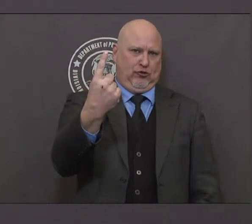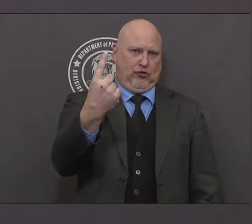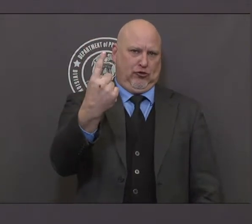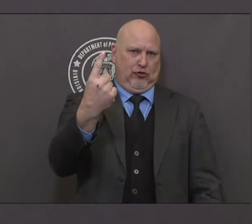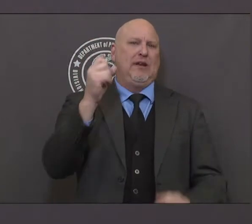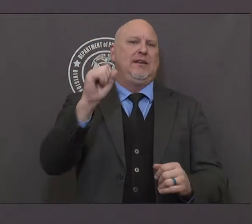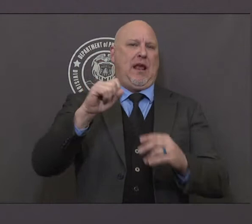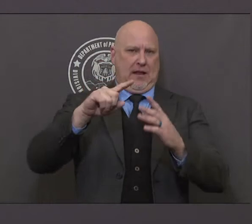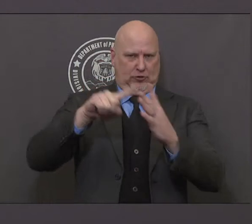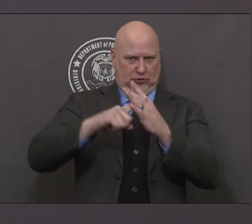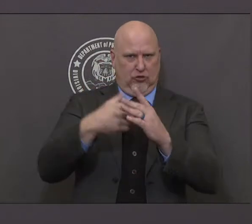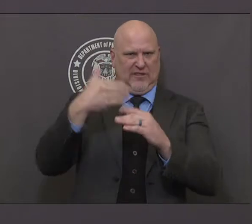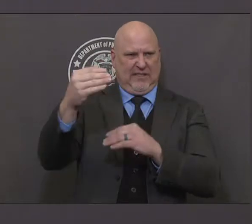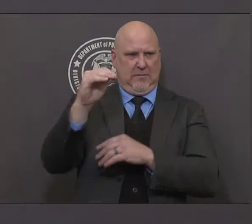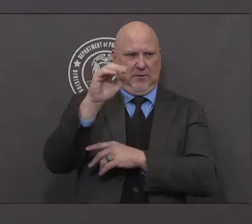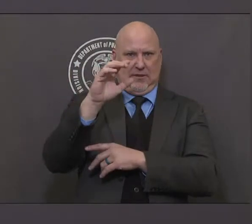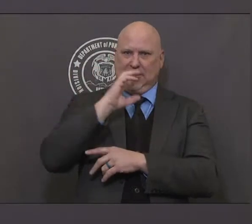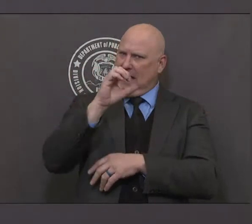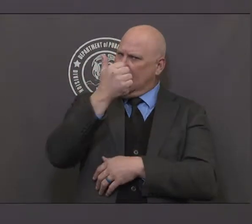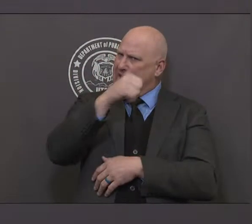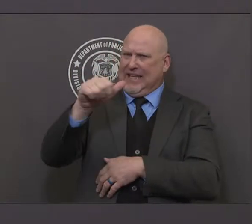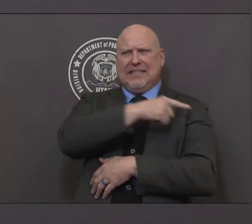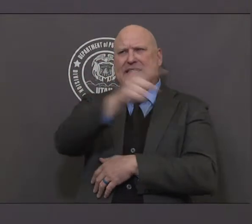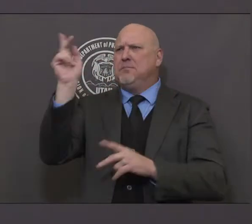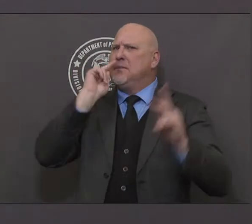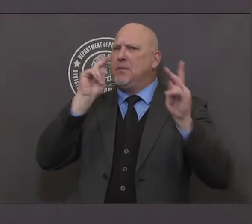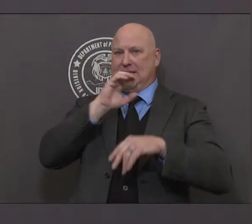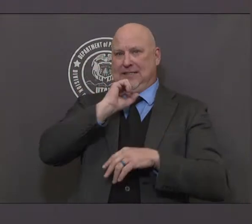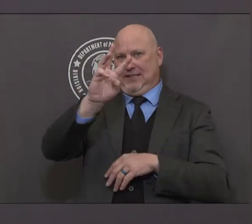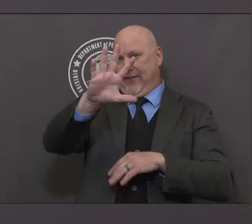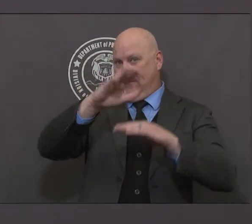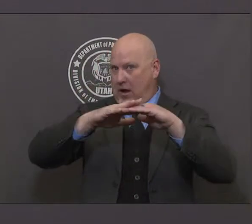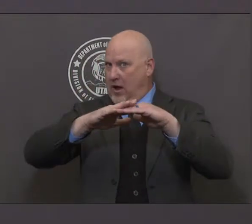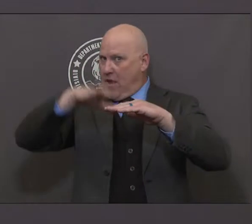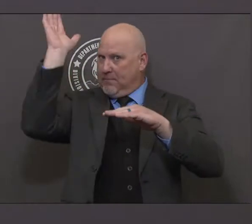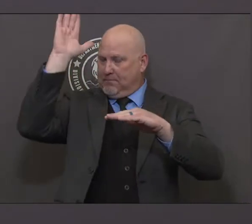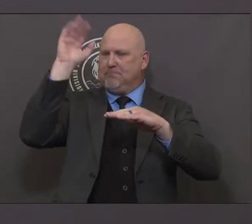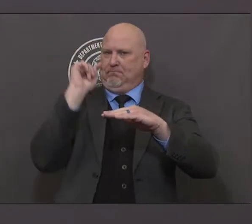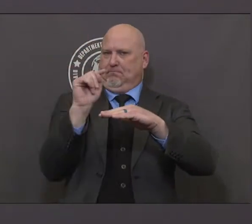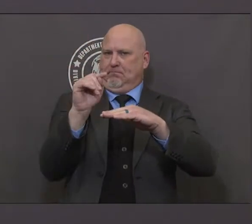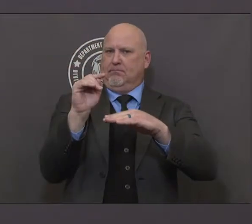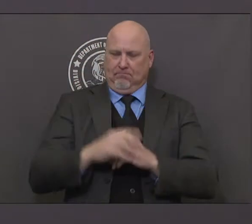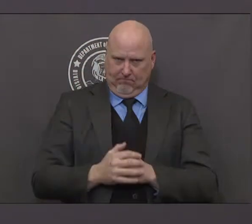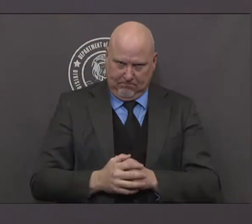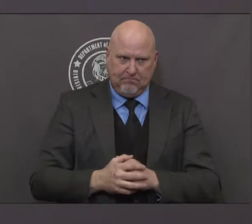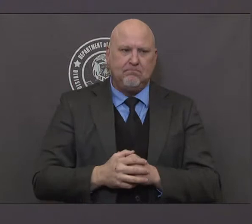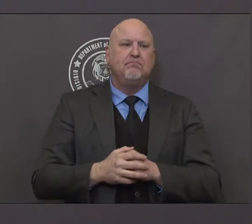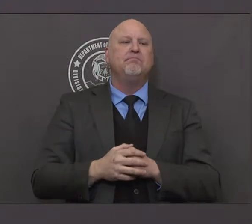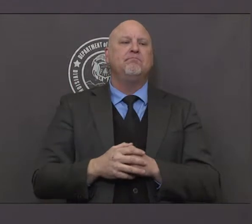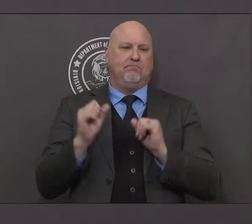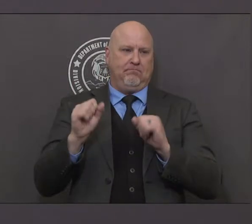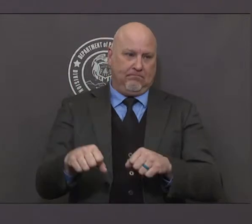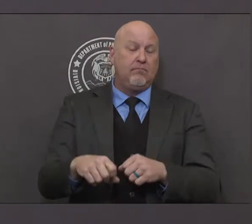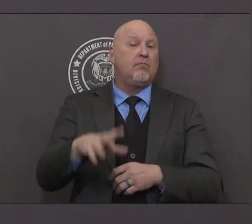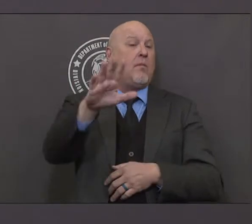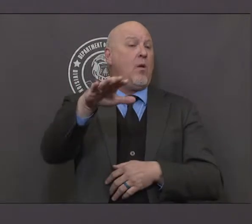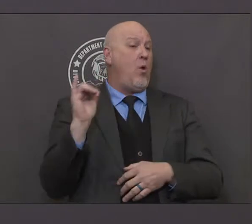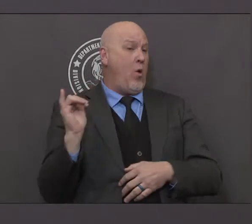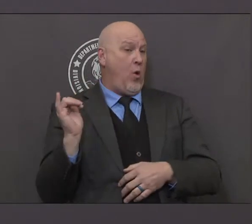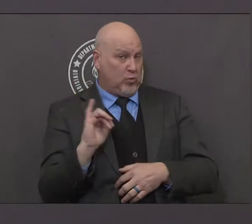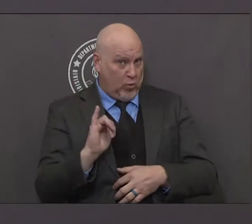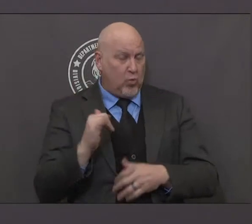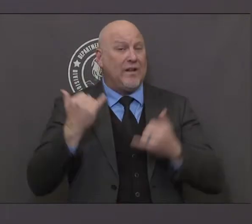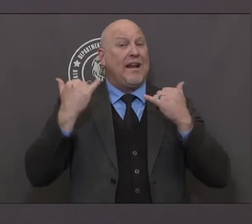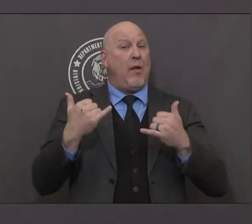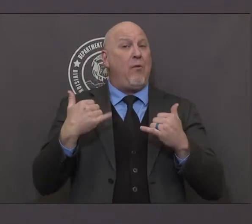who is 65 years or older, starting on March 1st, will be eligible, along with the following comorbidities. And